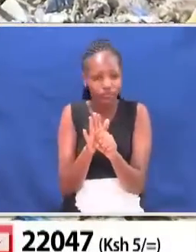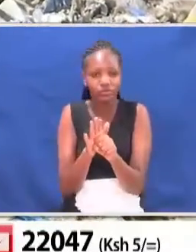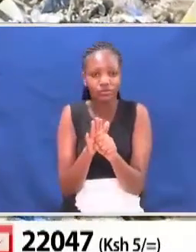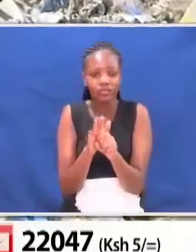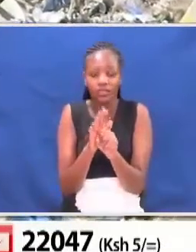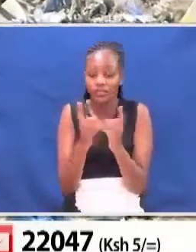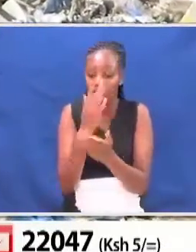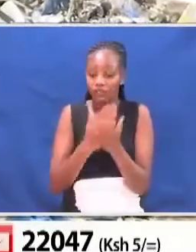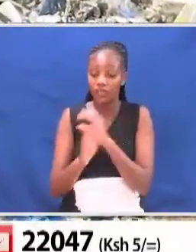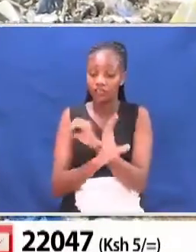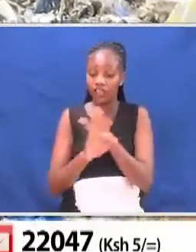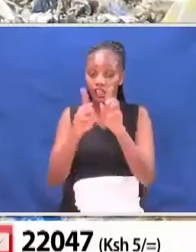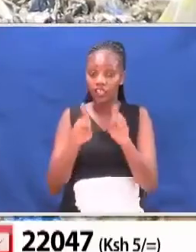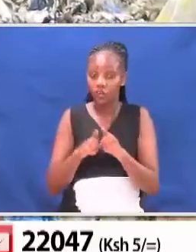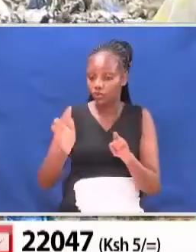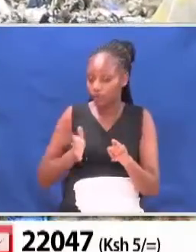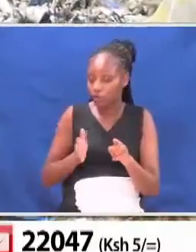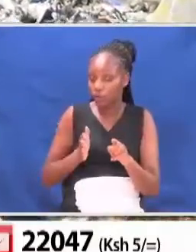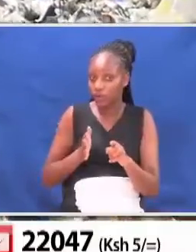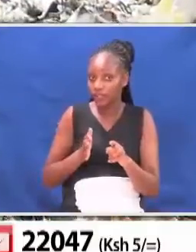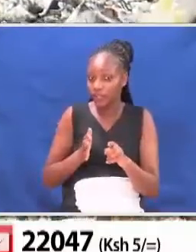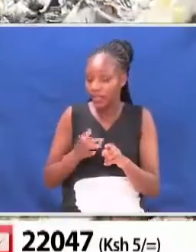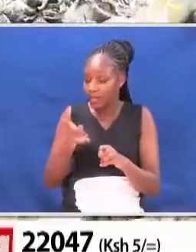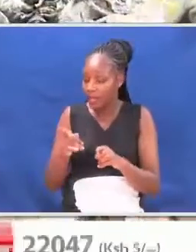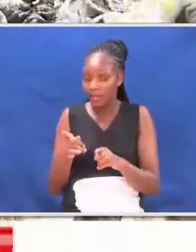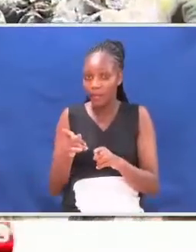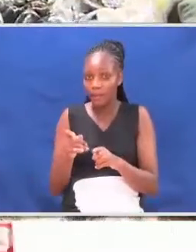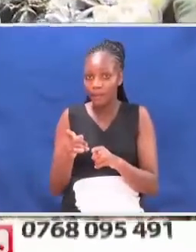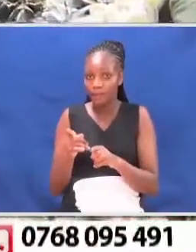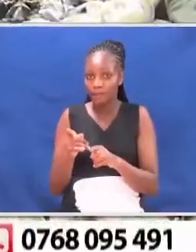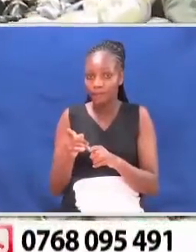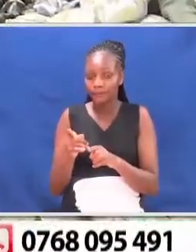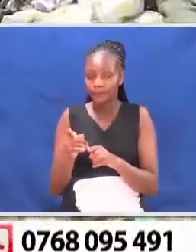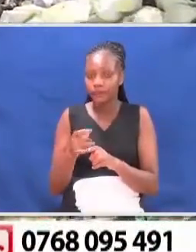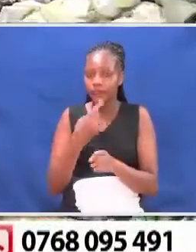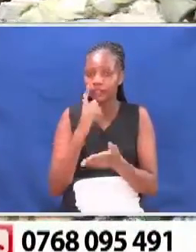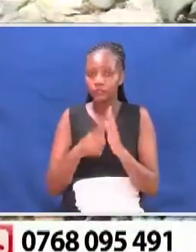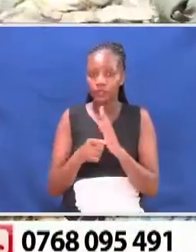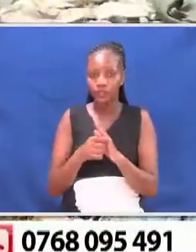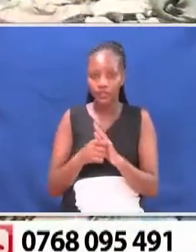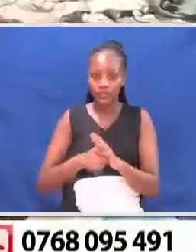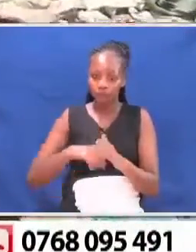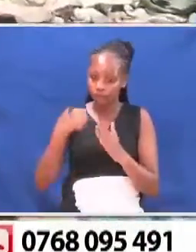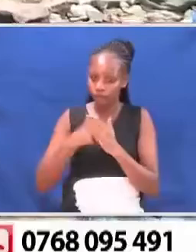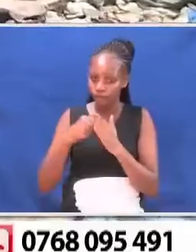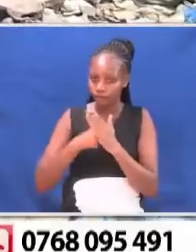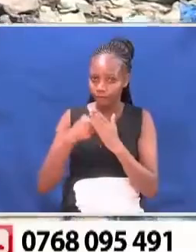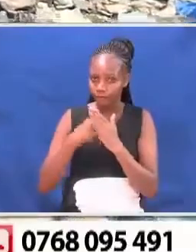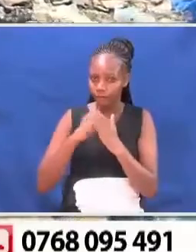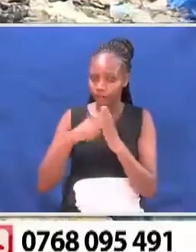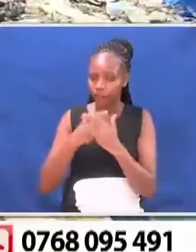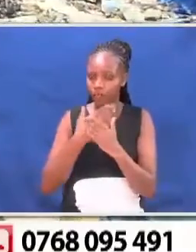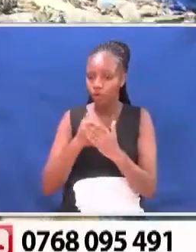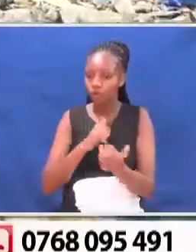each passing day, Shiro, as she is popularly known here at Mlango Kubwa in Mathare, has devoted her life towards giving